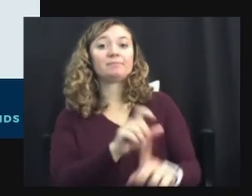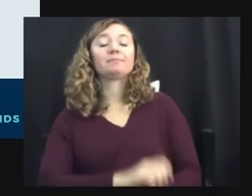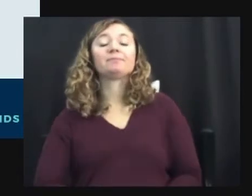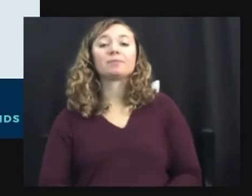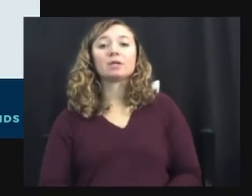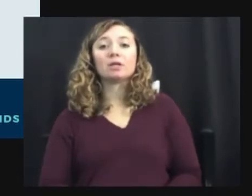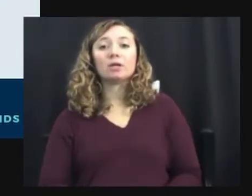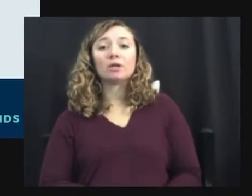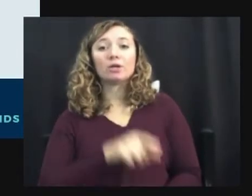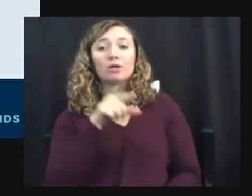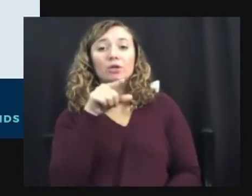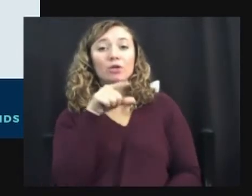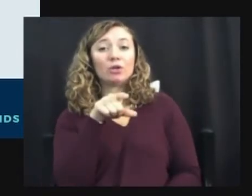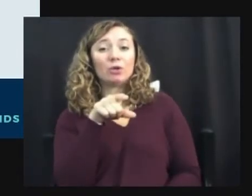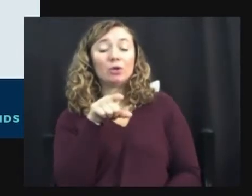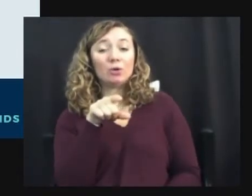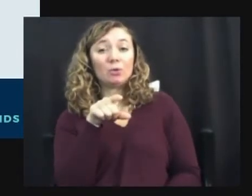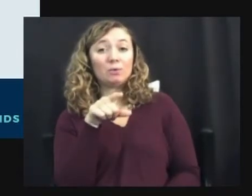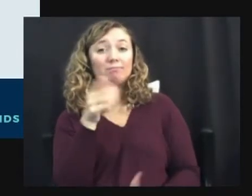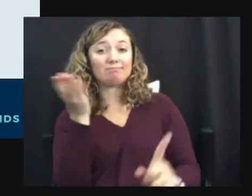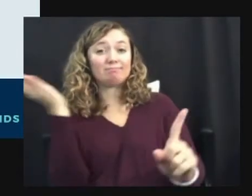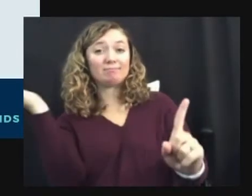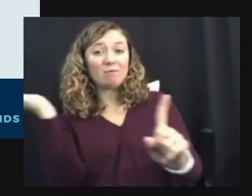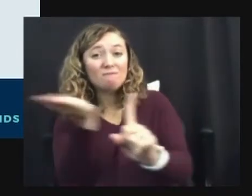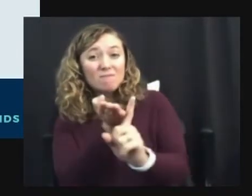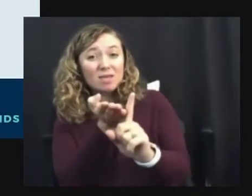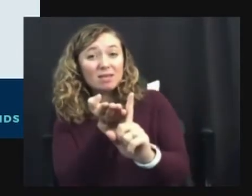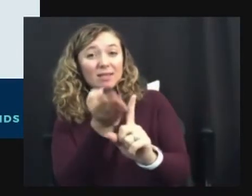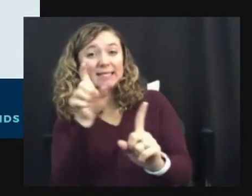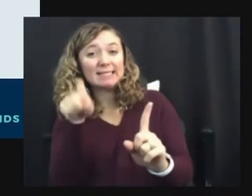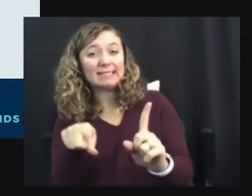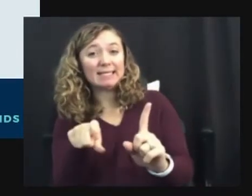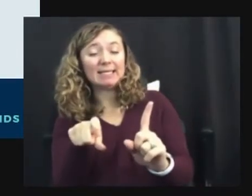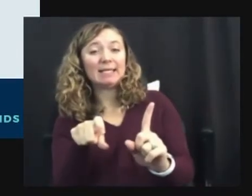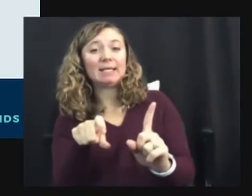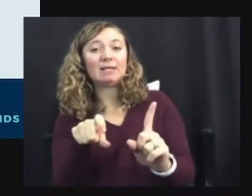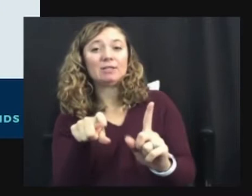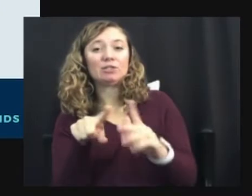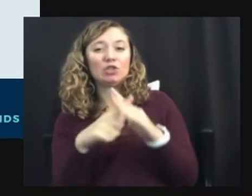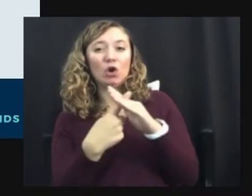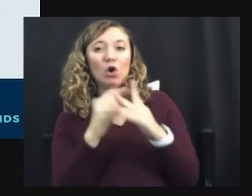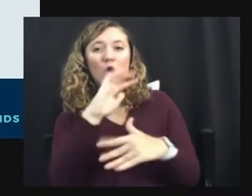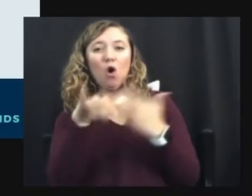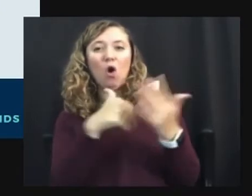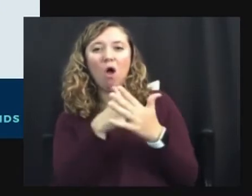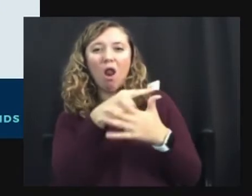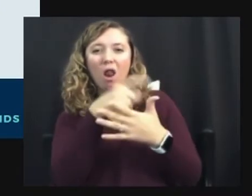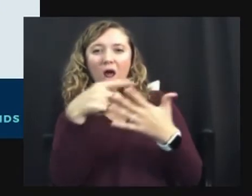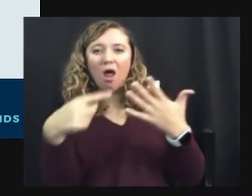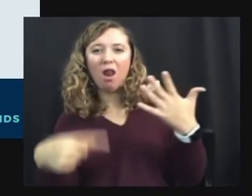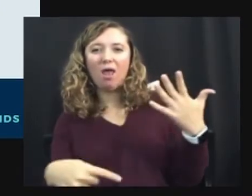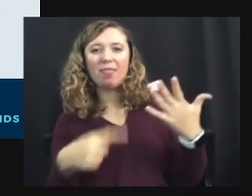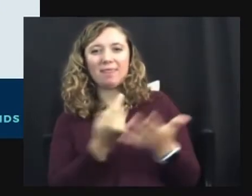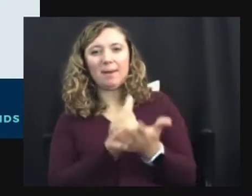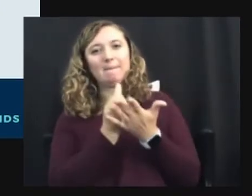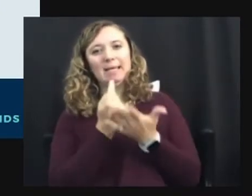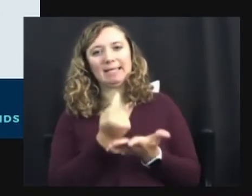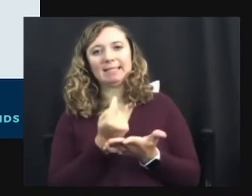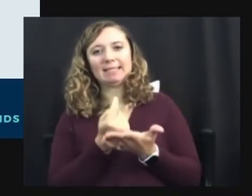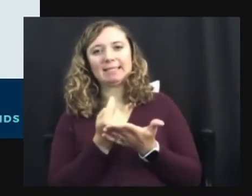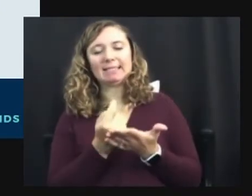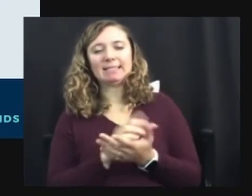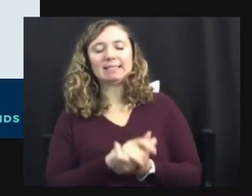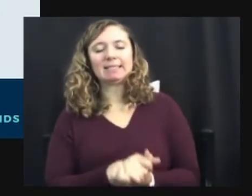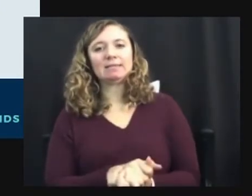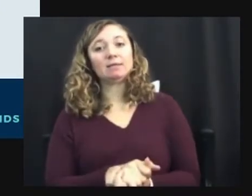are you being convinced that you need to enroll your child in all these therapies?